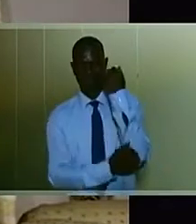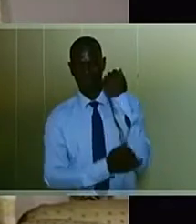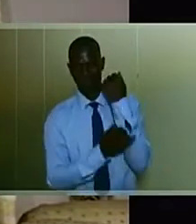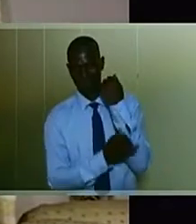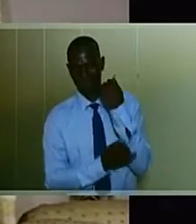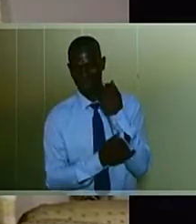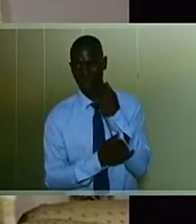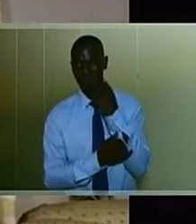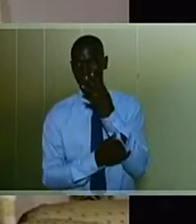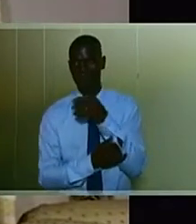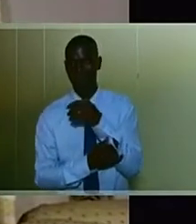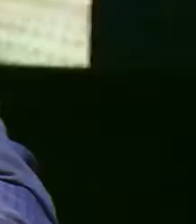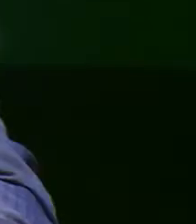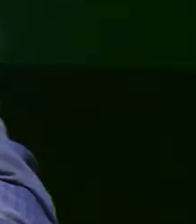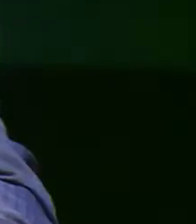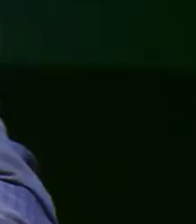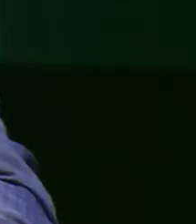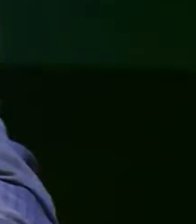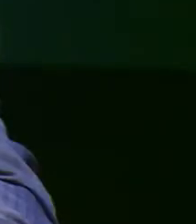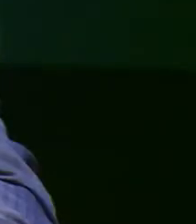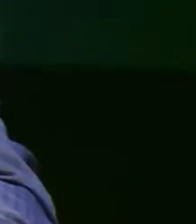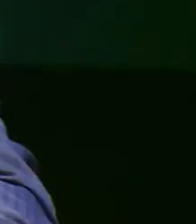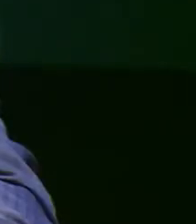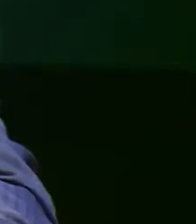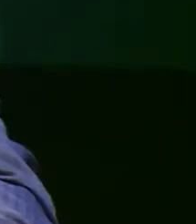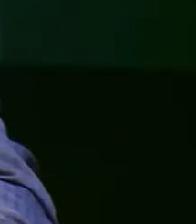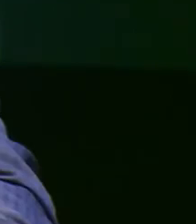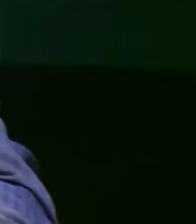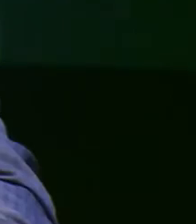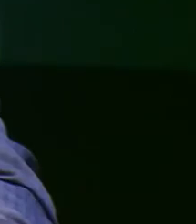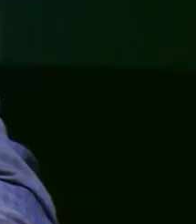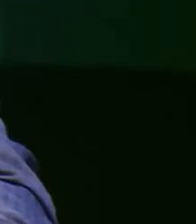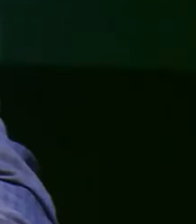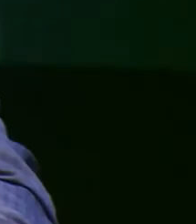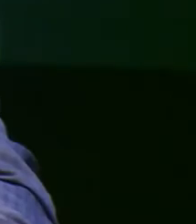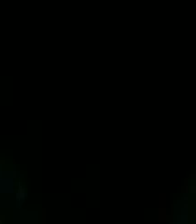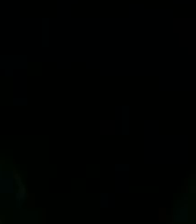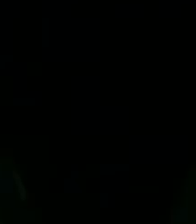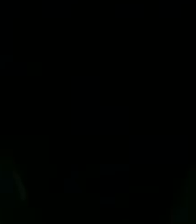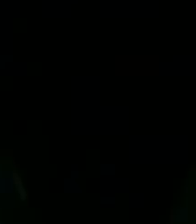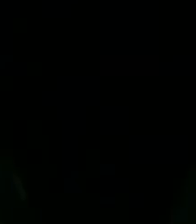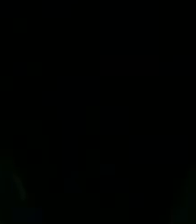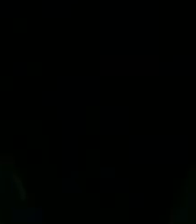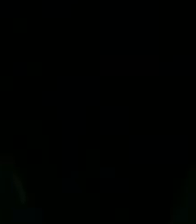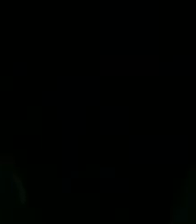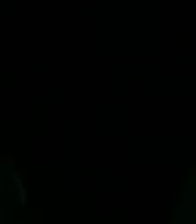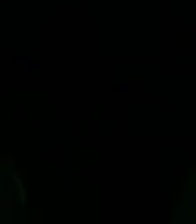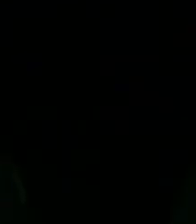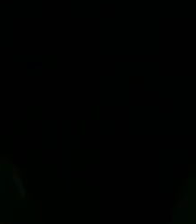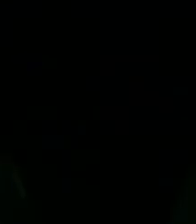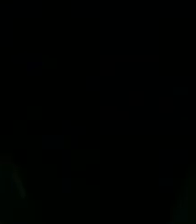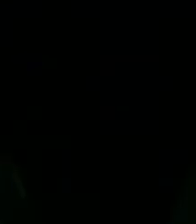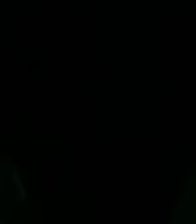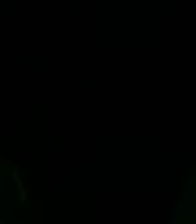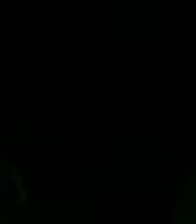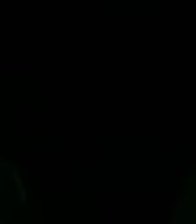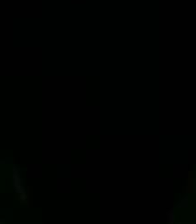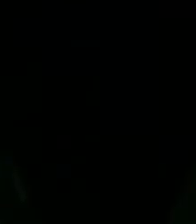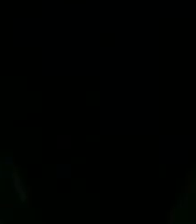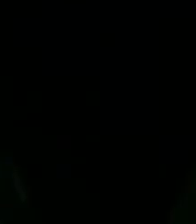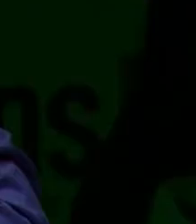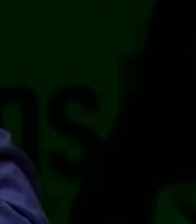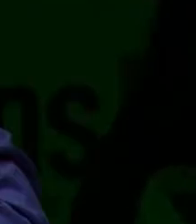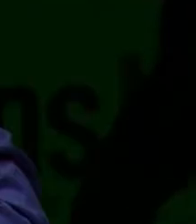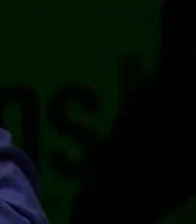healthy social space. And on the basis of this, we now went on this voyage. It's not to satisfy our